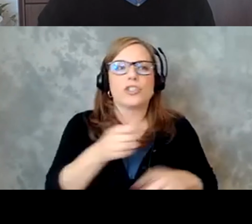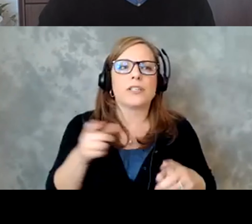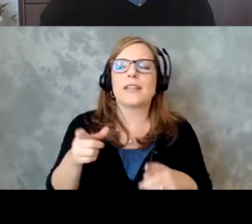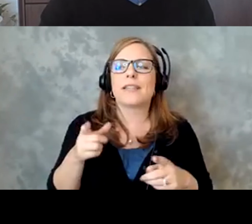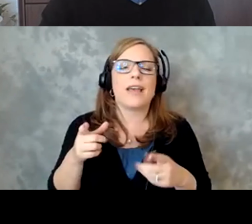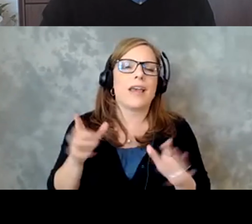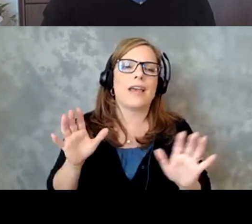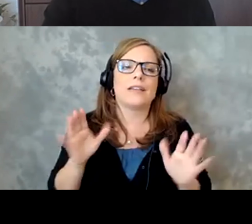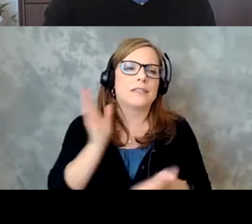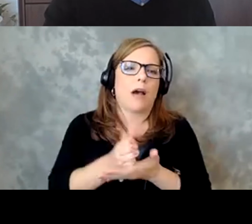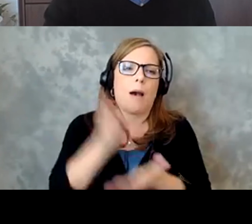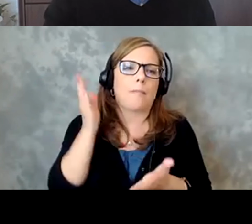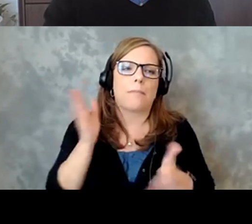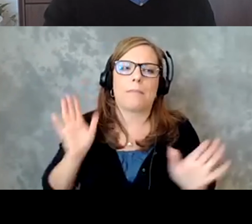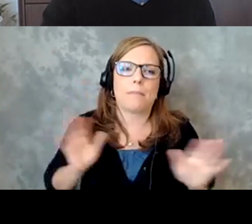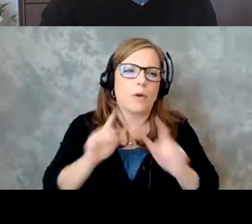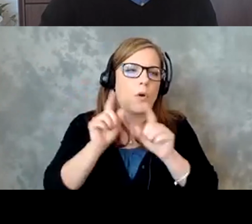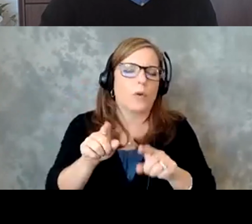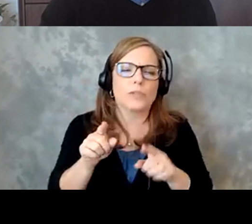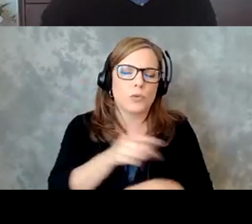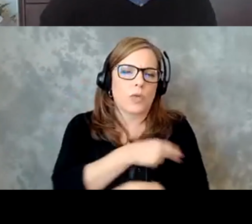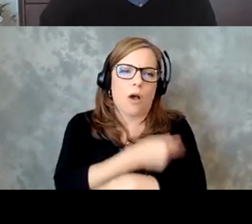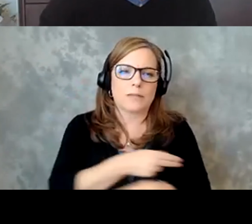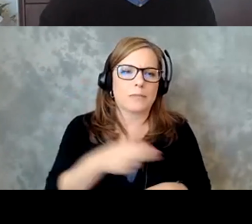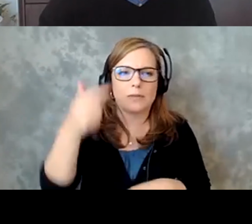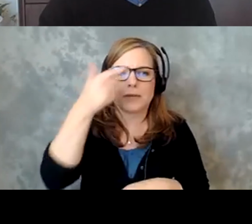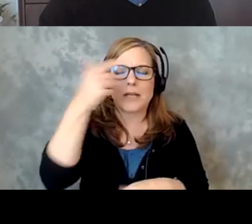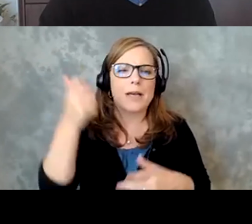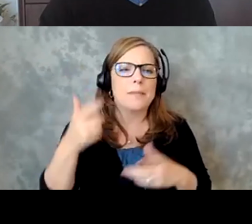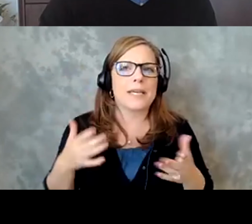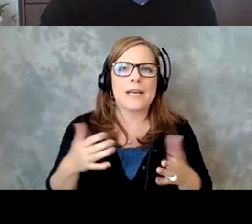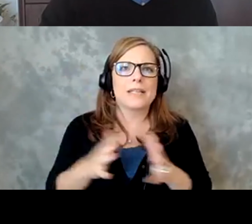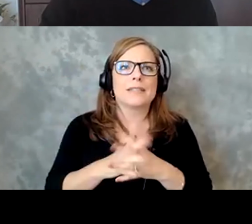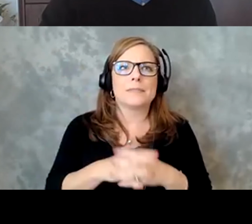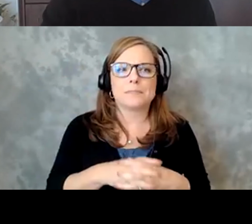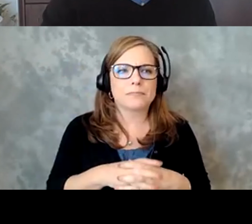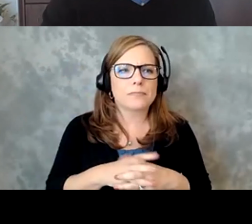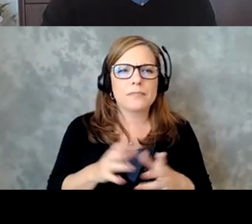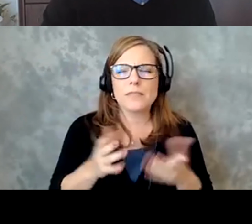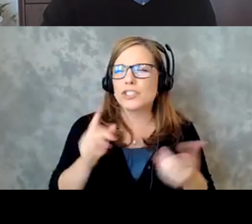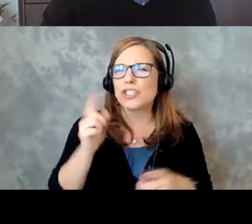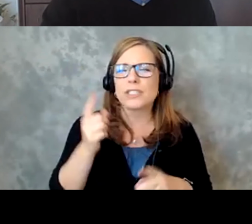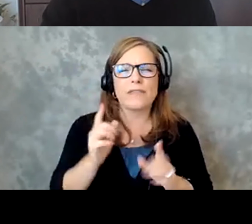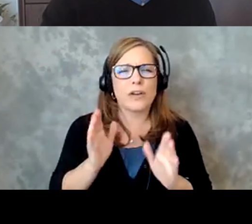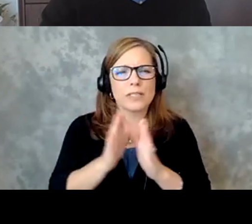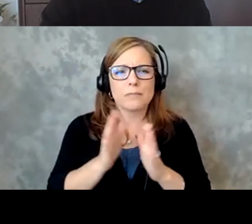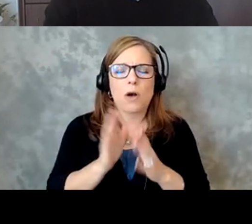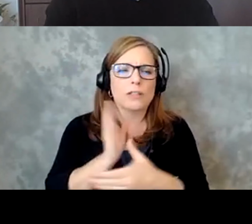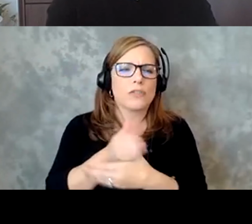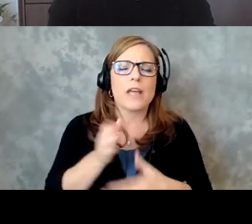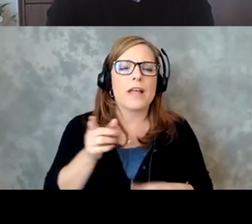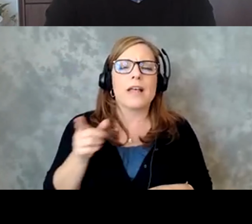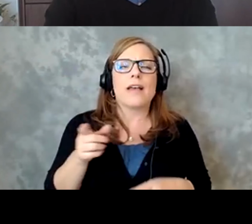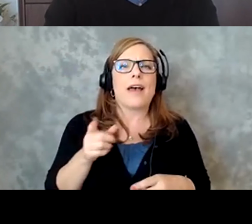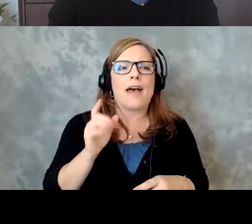of a small intervention. Just being connected with somebody it